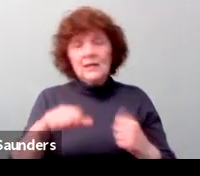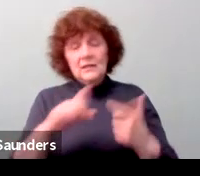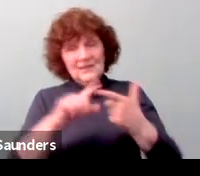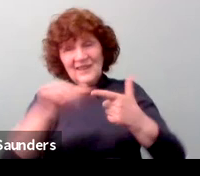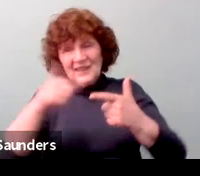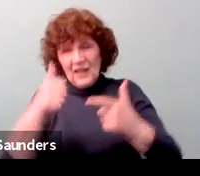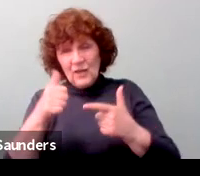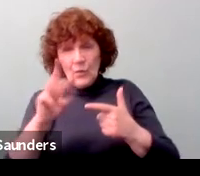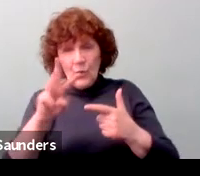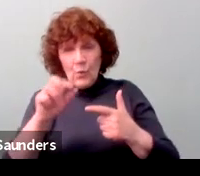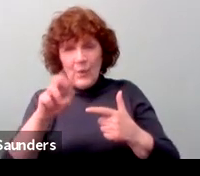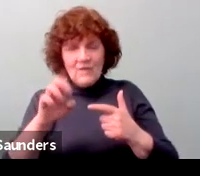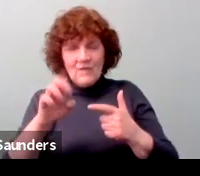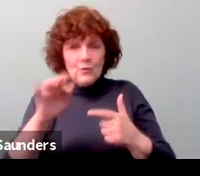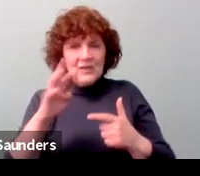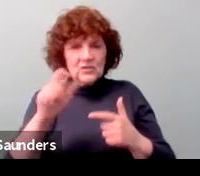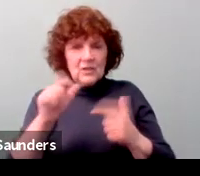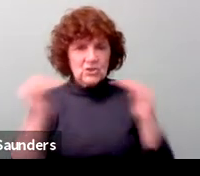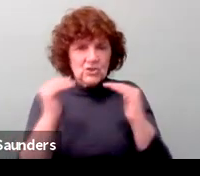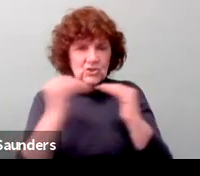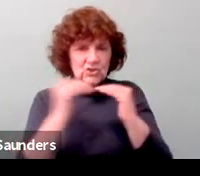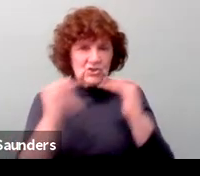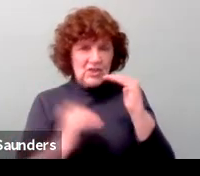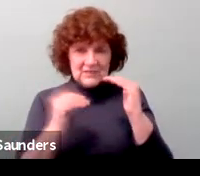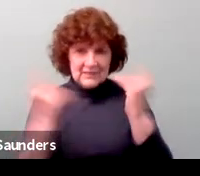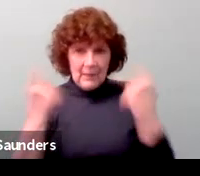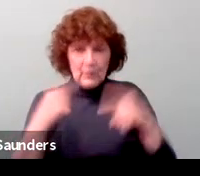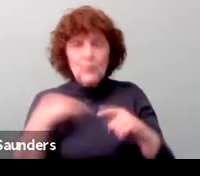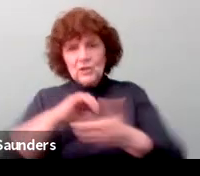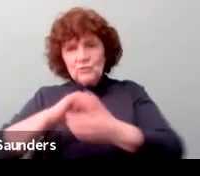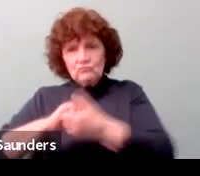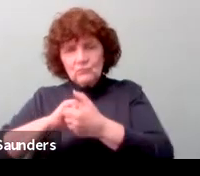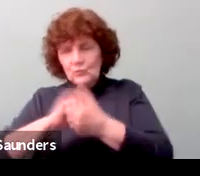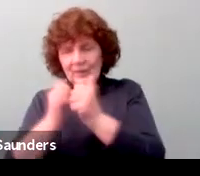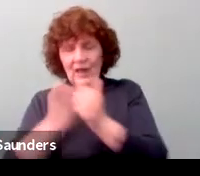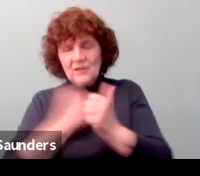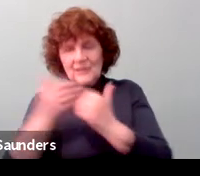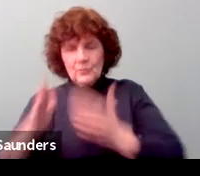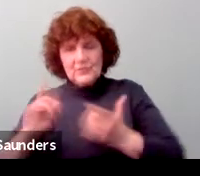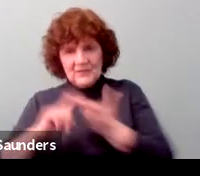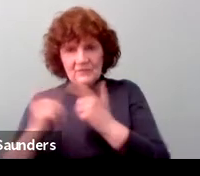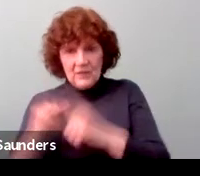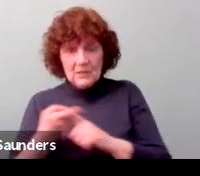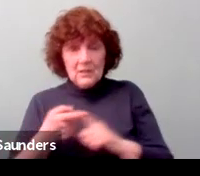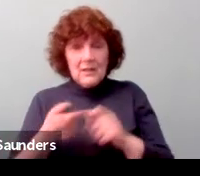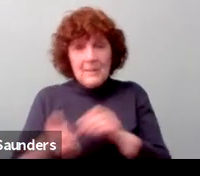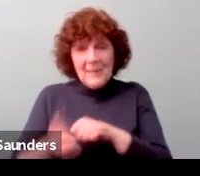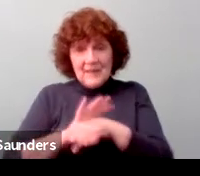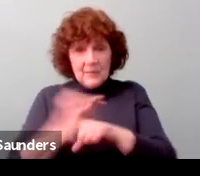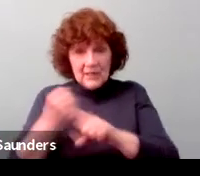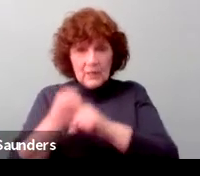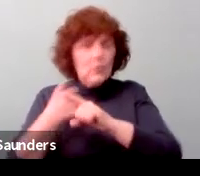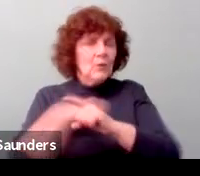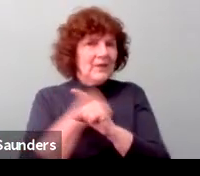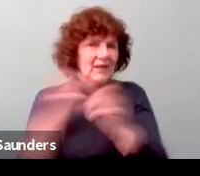surged, we joined with our neighbors and friends in solidarity. When a pandemic struck, we came together to